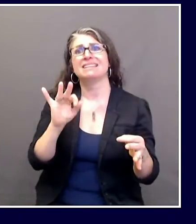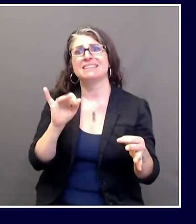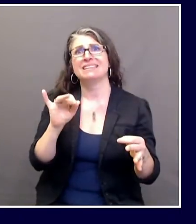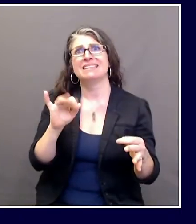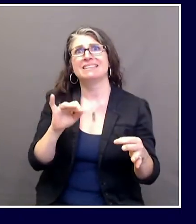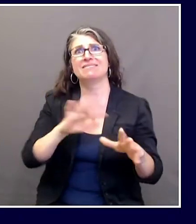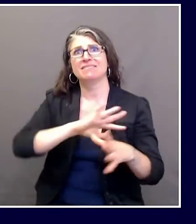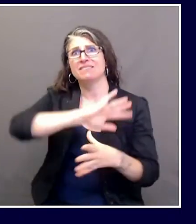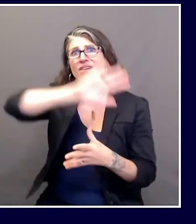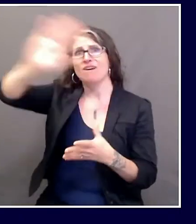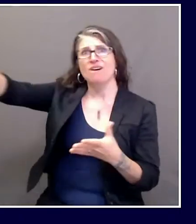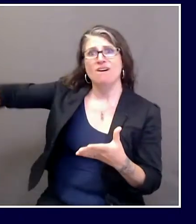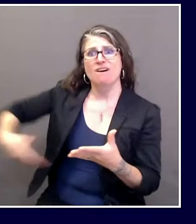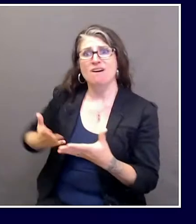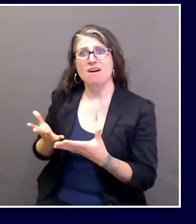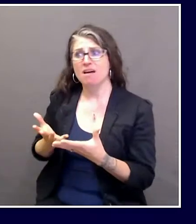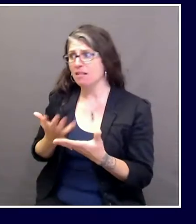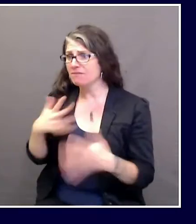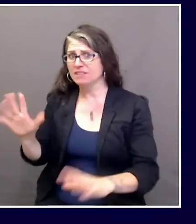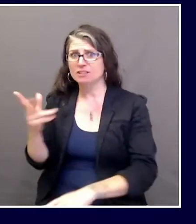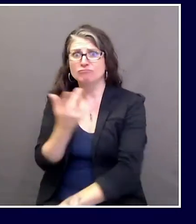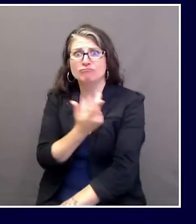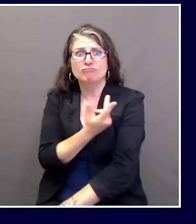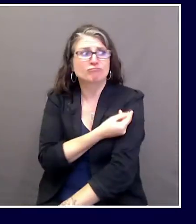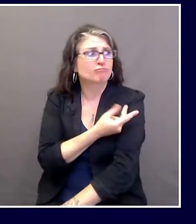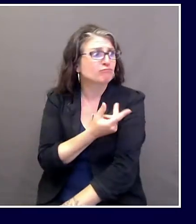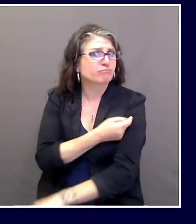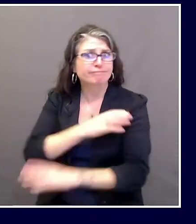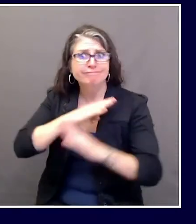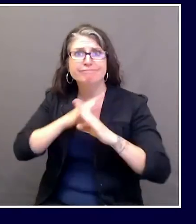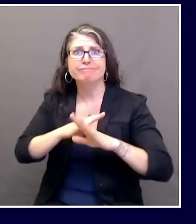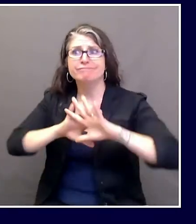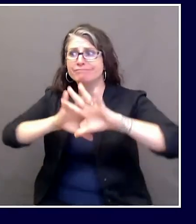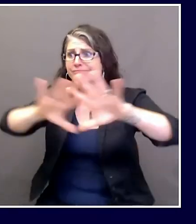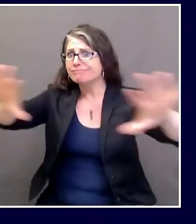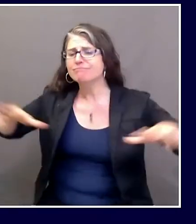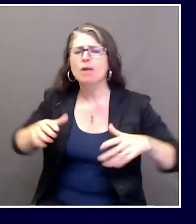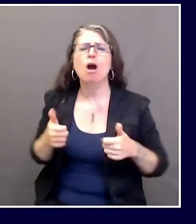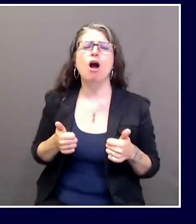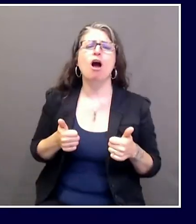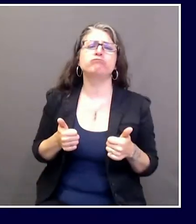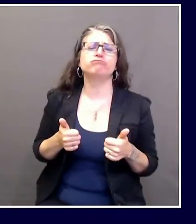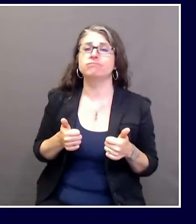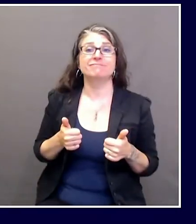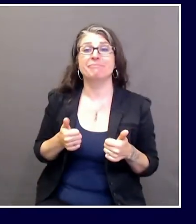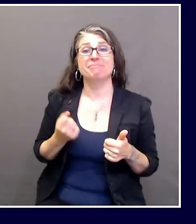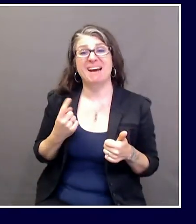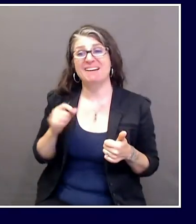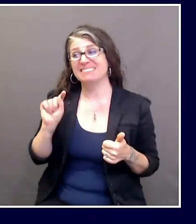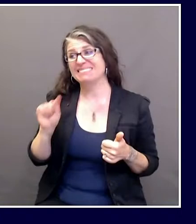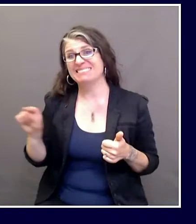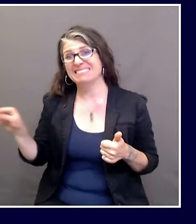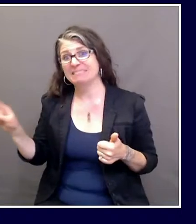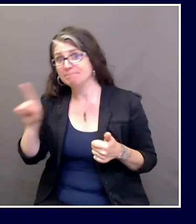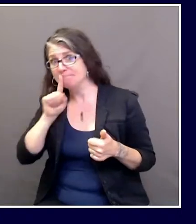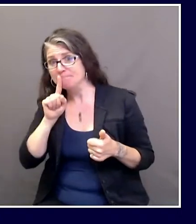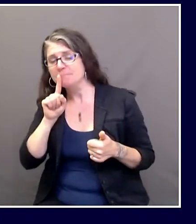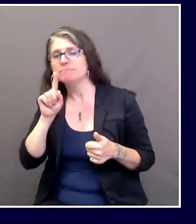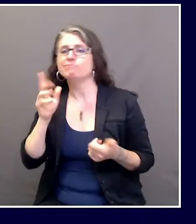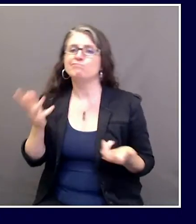fully vaccinated, that takes you down one path. But if you're looking at a congregation where some folks are vaccinated